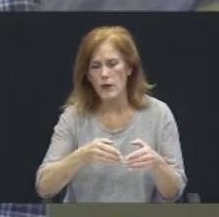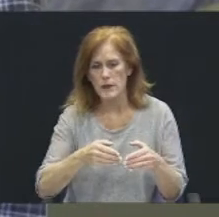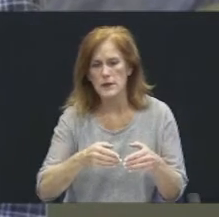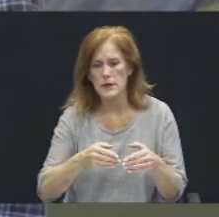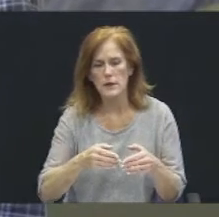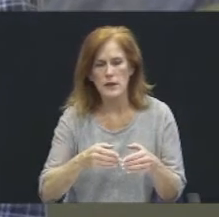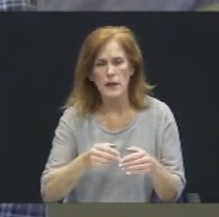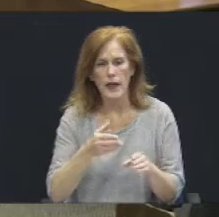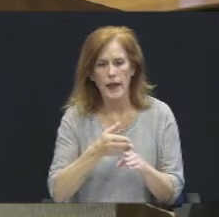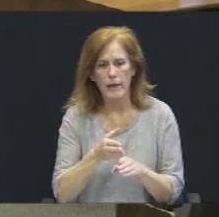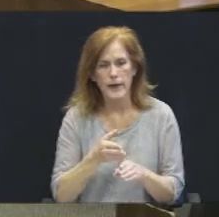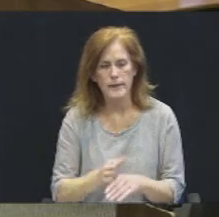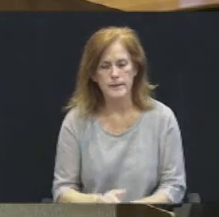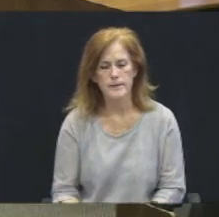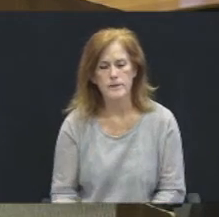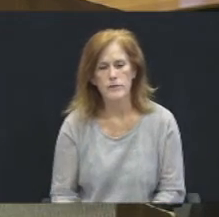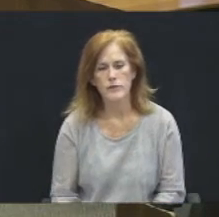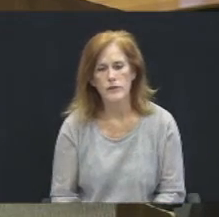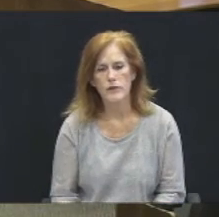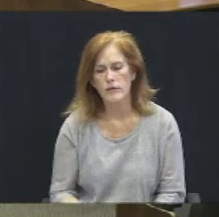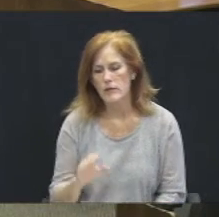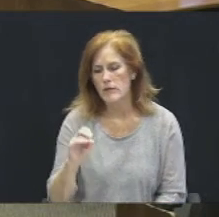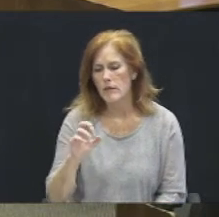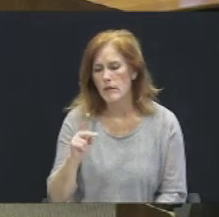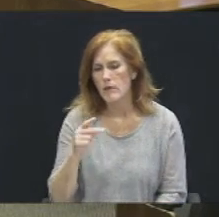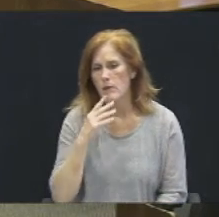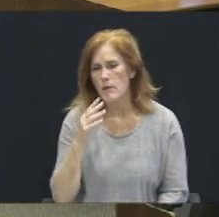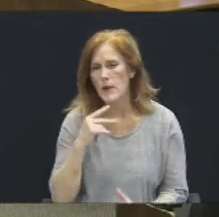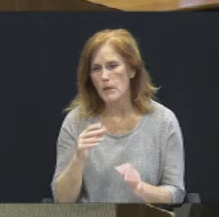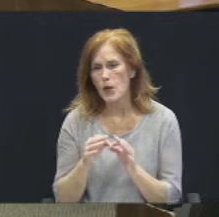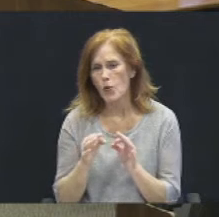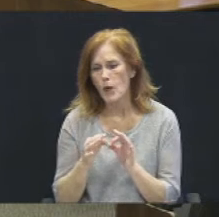Well, and it's probably worth mentioning that